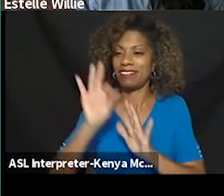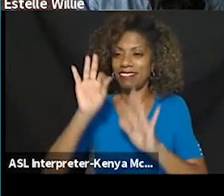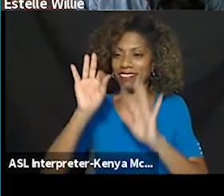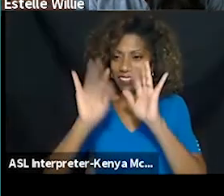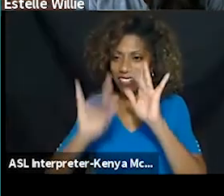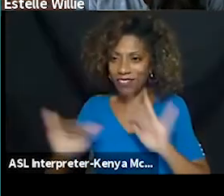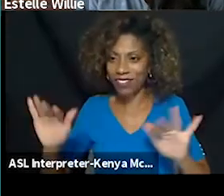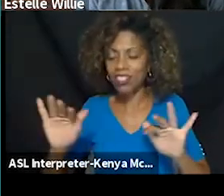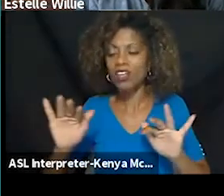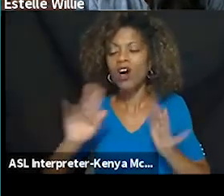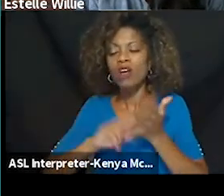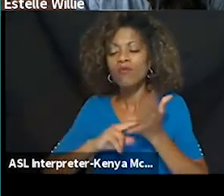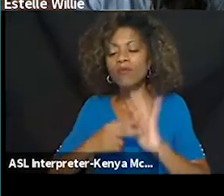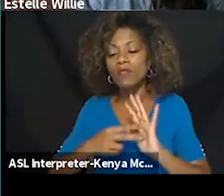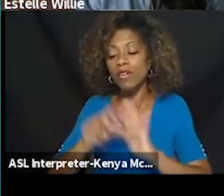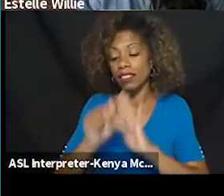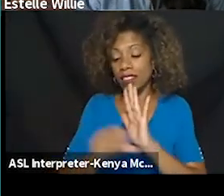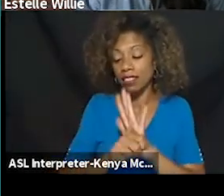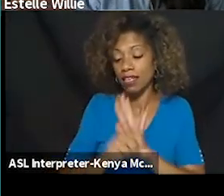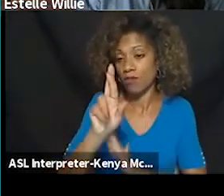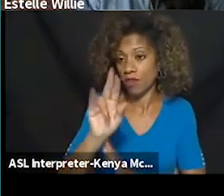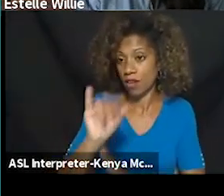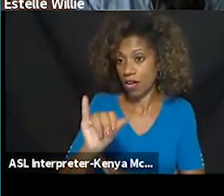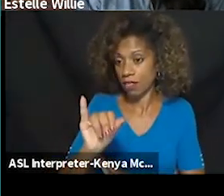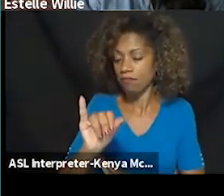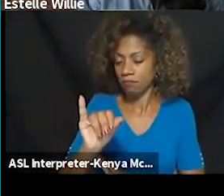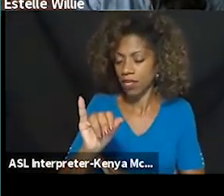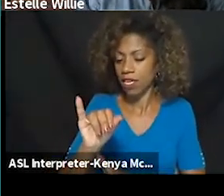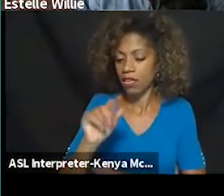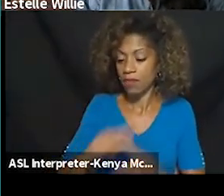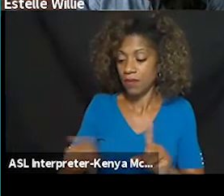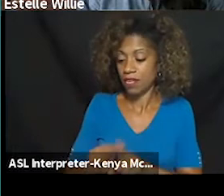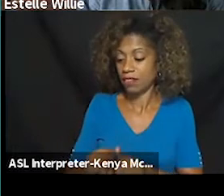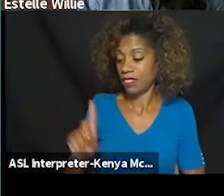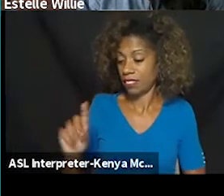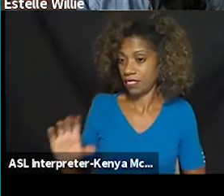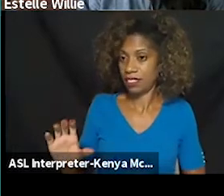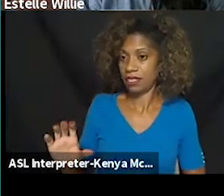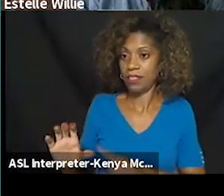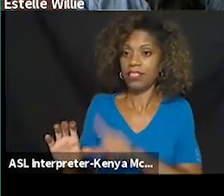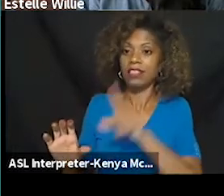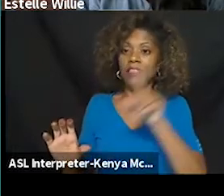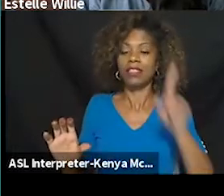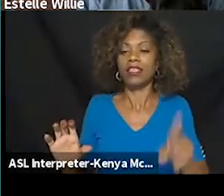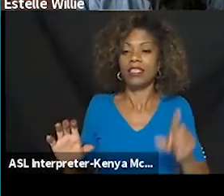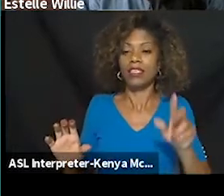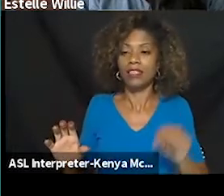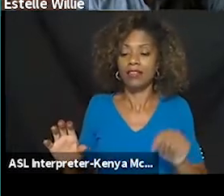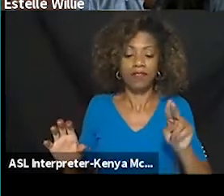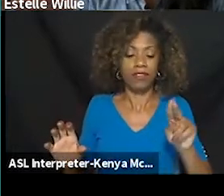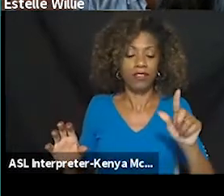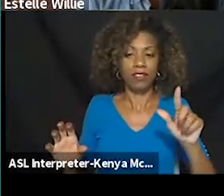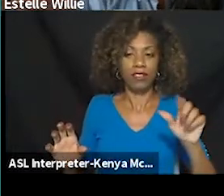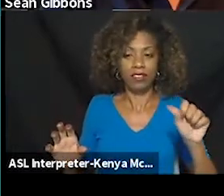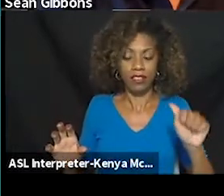state of Rhode Island and we had DC, but we also had Tulsa. And of course, I'm blanking on all of the other